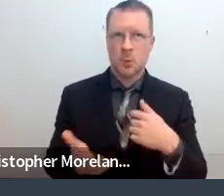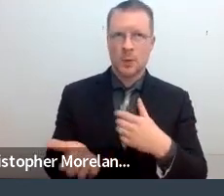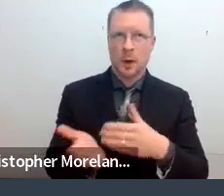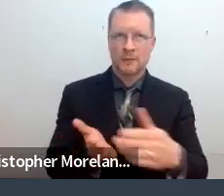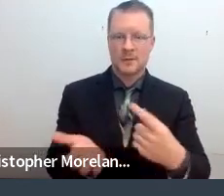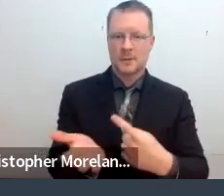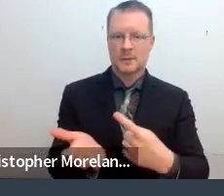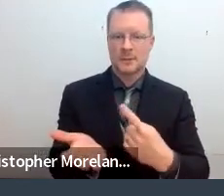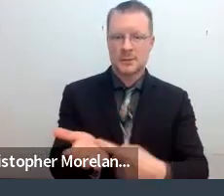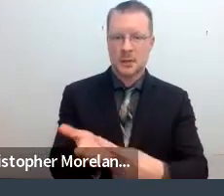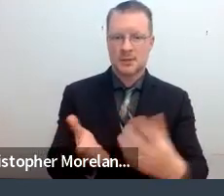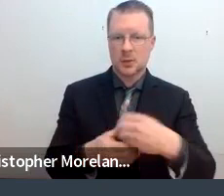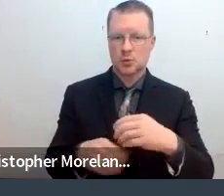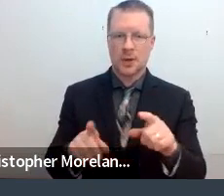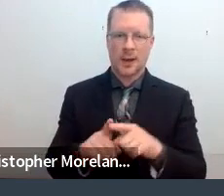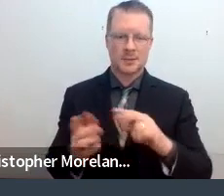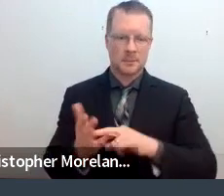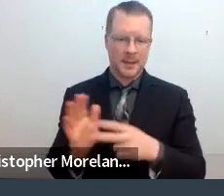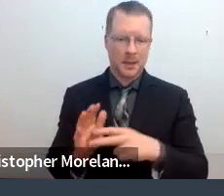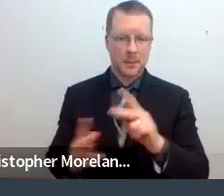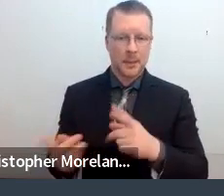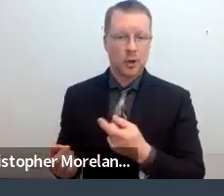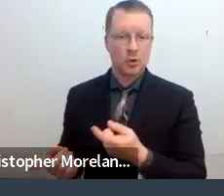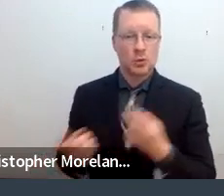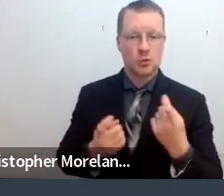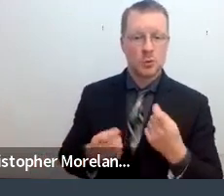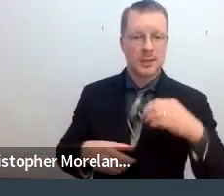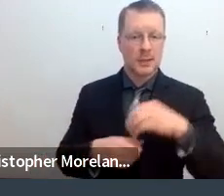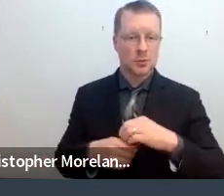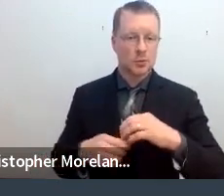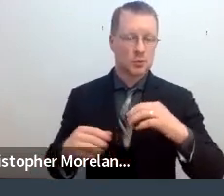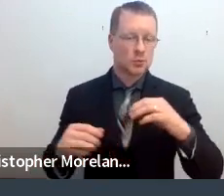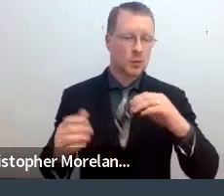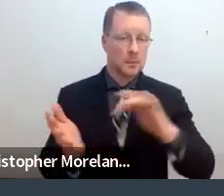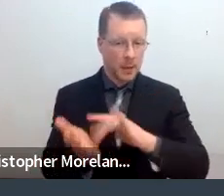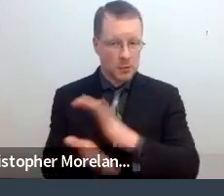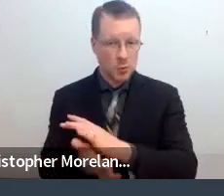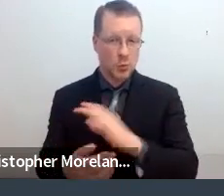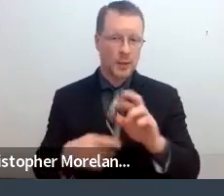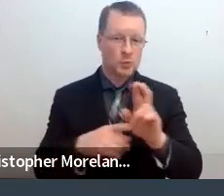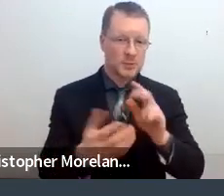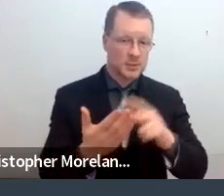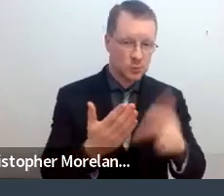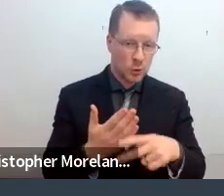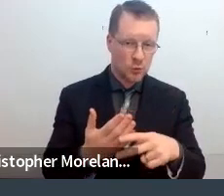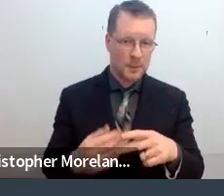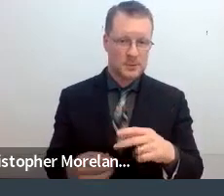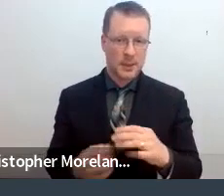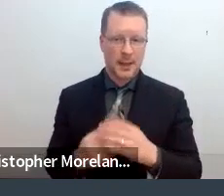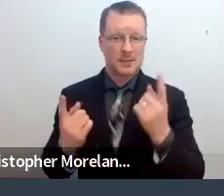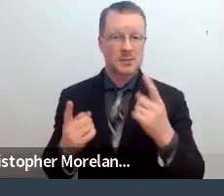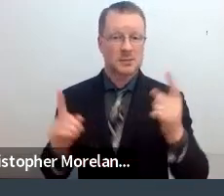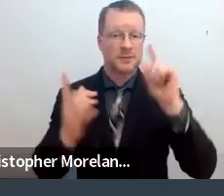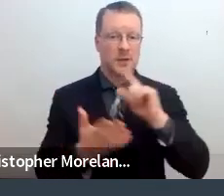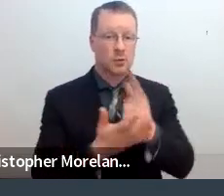That inclusion, we often discuss inclusion by meaning people in terms of recruiting them to medical school,